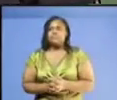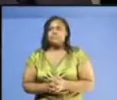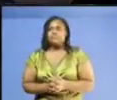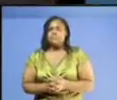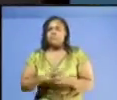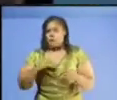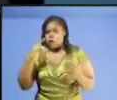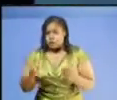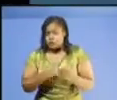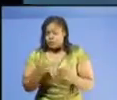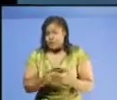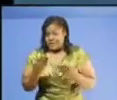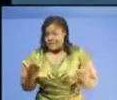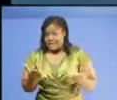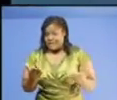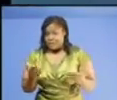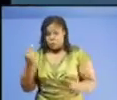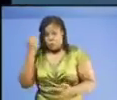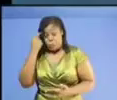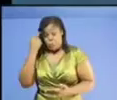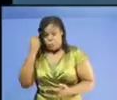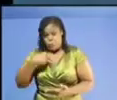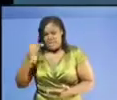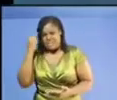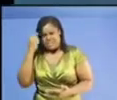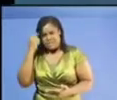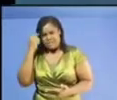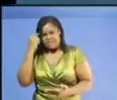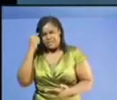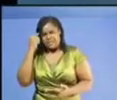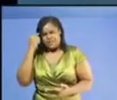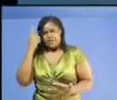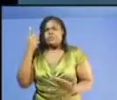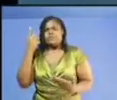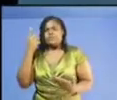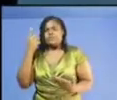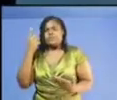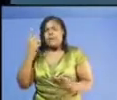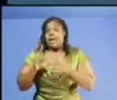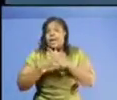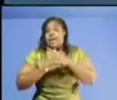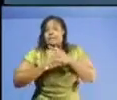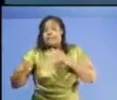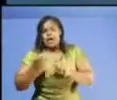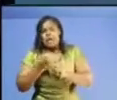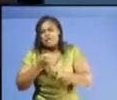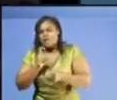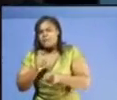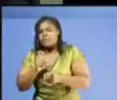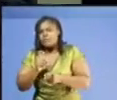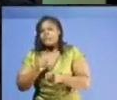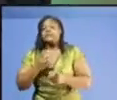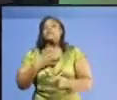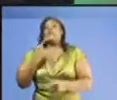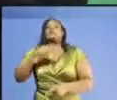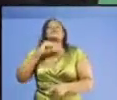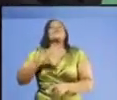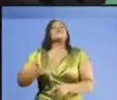some of the stuff we thought we would have gotten away from, you're going to discover